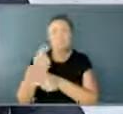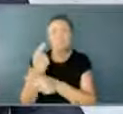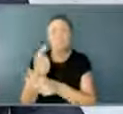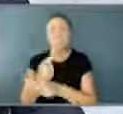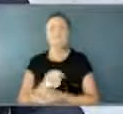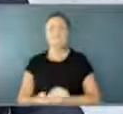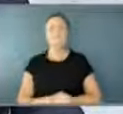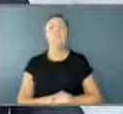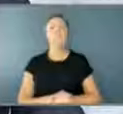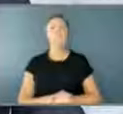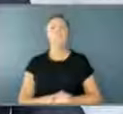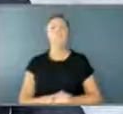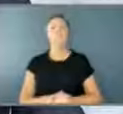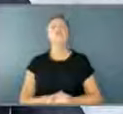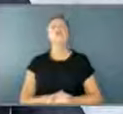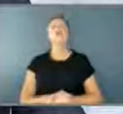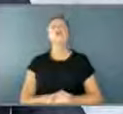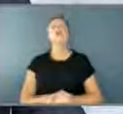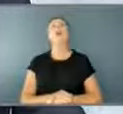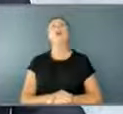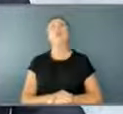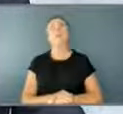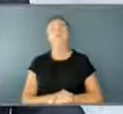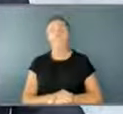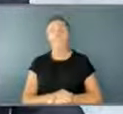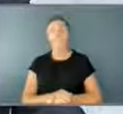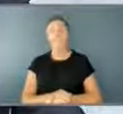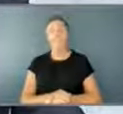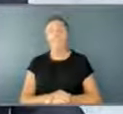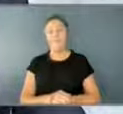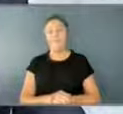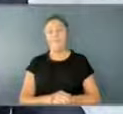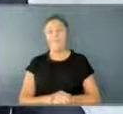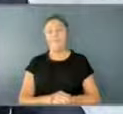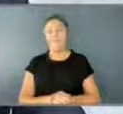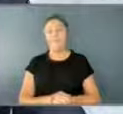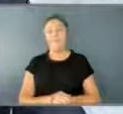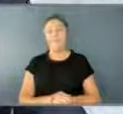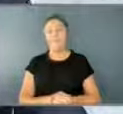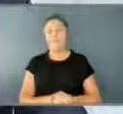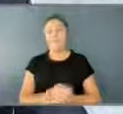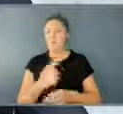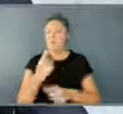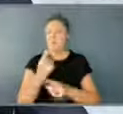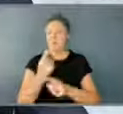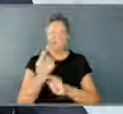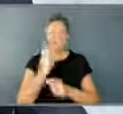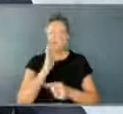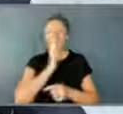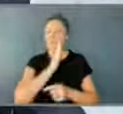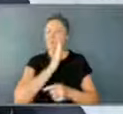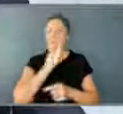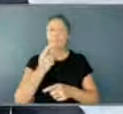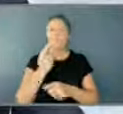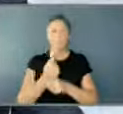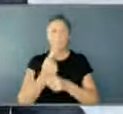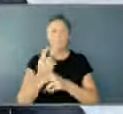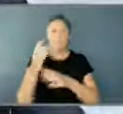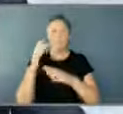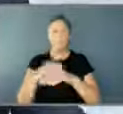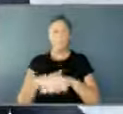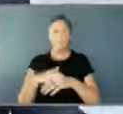your second question, and in relation to the first question, I thought it was a constructive meeting. I think I've been able to send them the